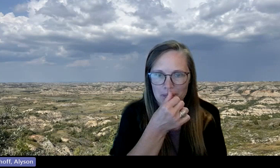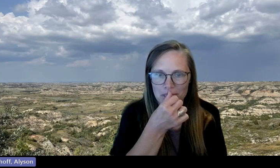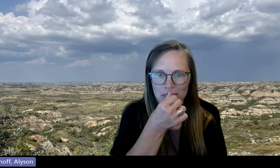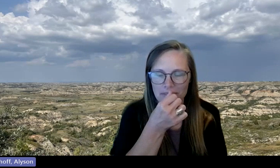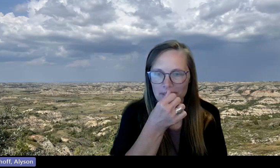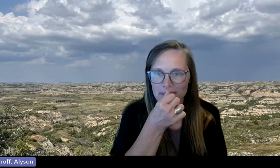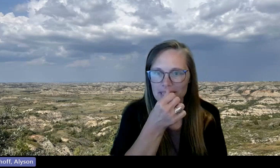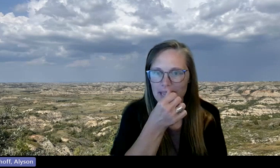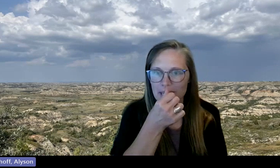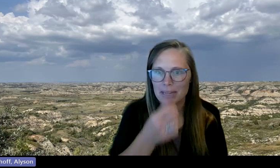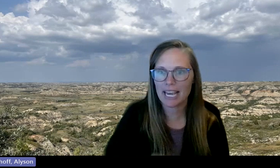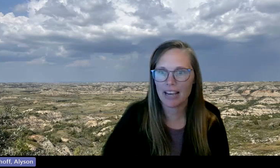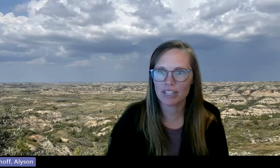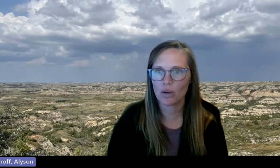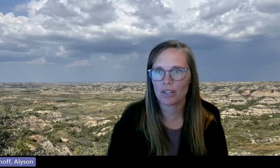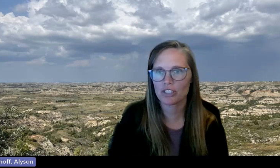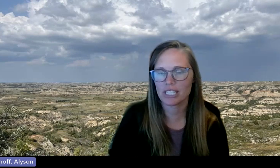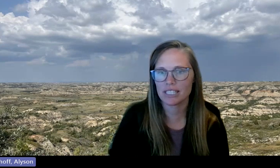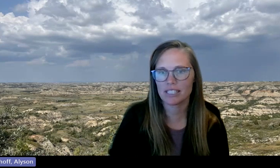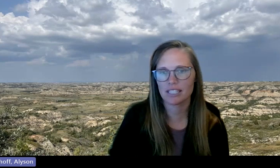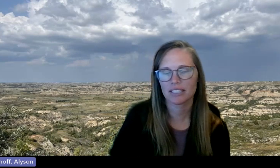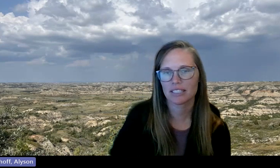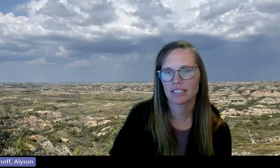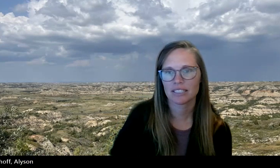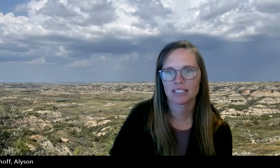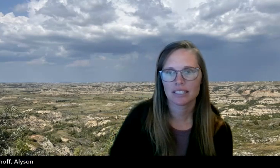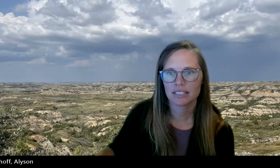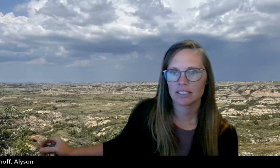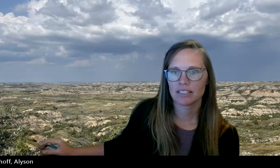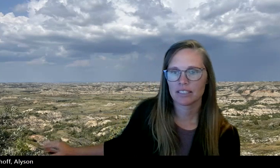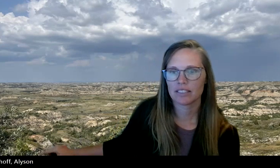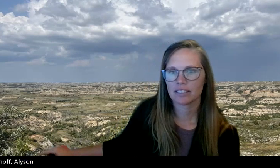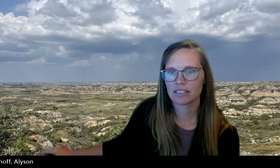Thank you so much, Jennifer. Does anybody have any questions?